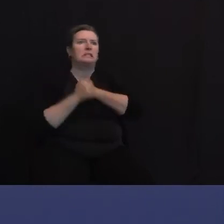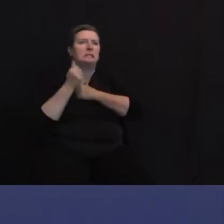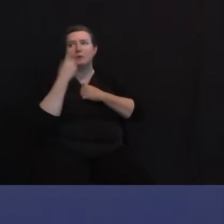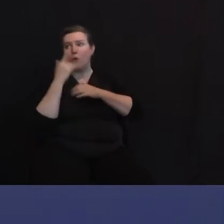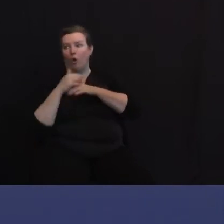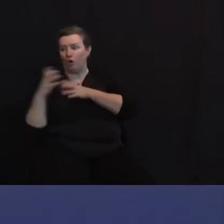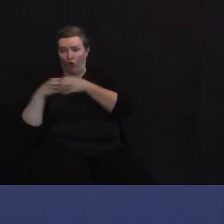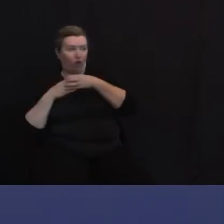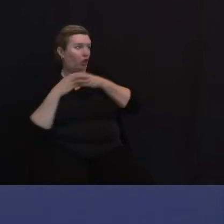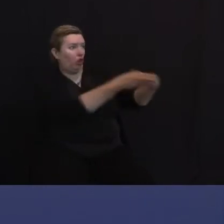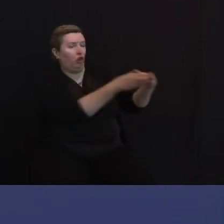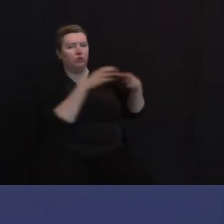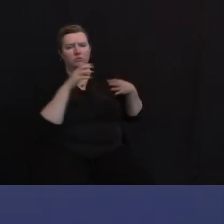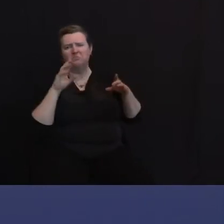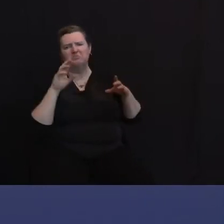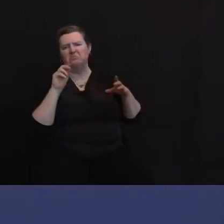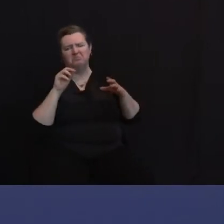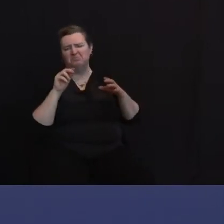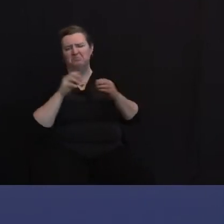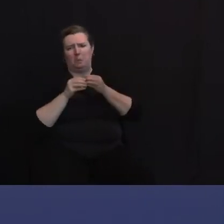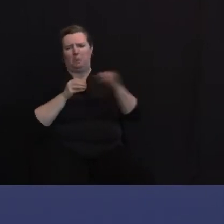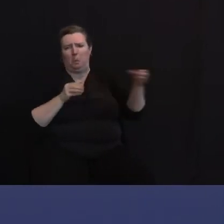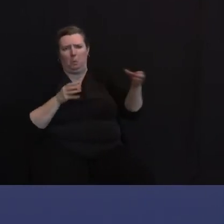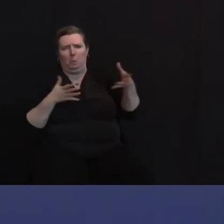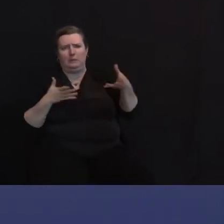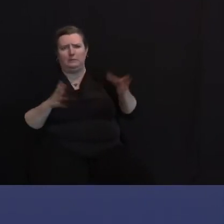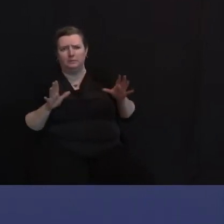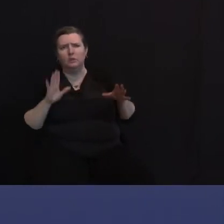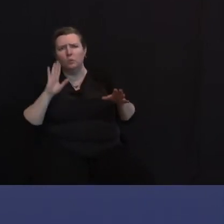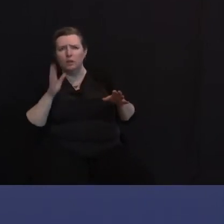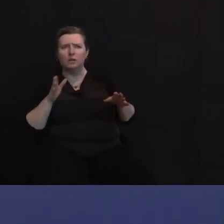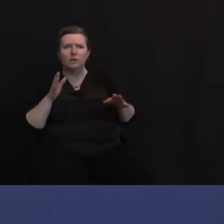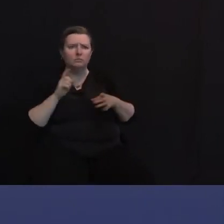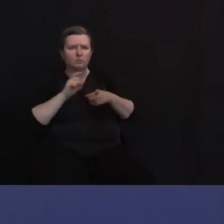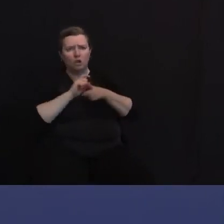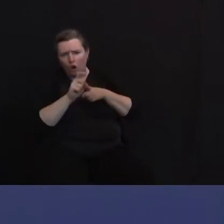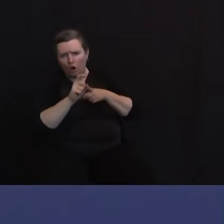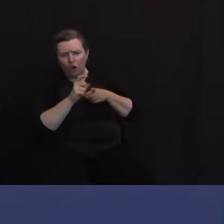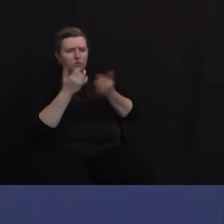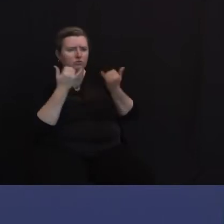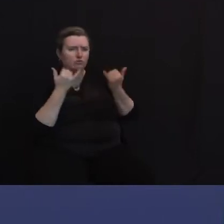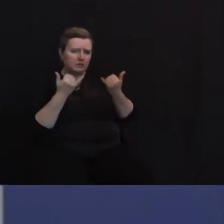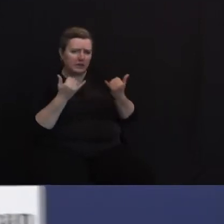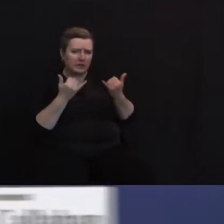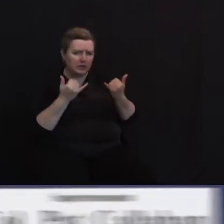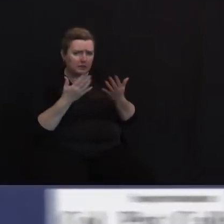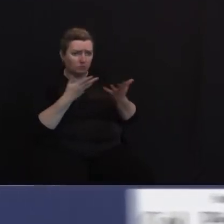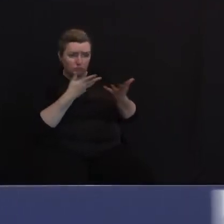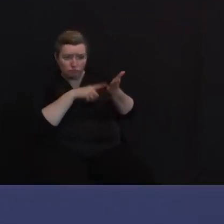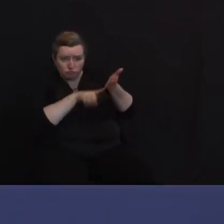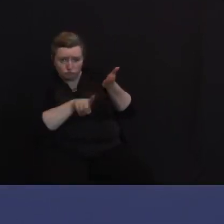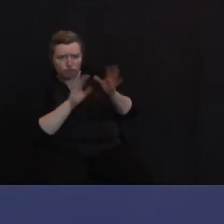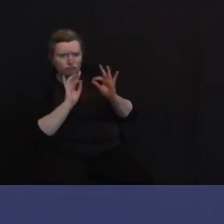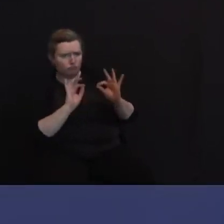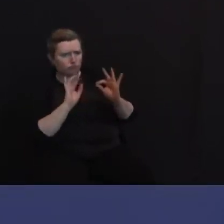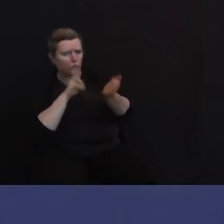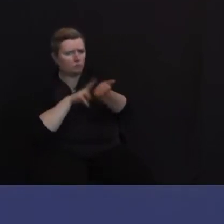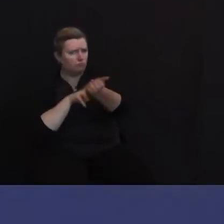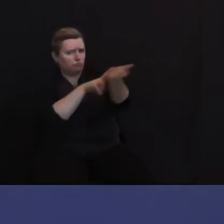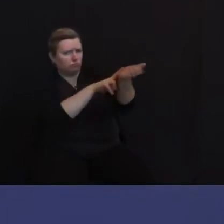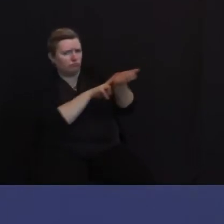my conversations, and I will be on the phone with her when this press conference ends. Amen. And I